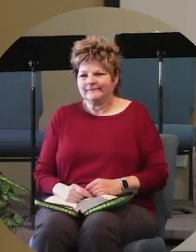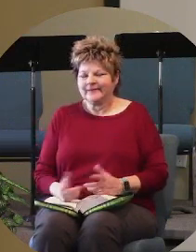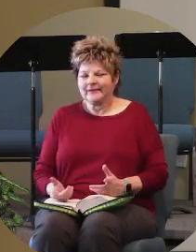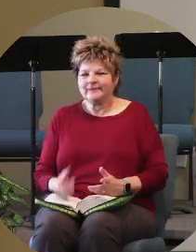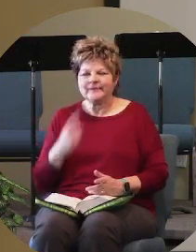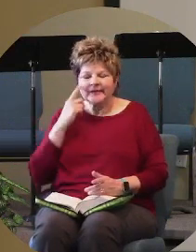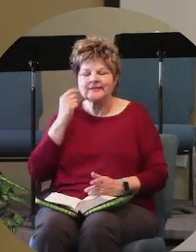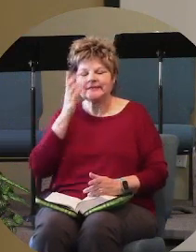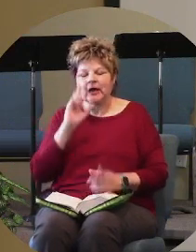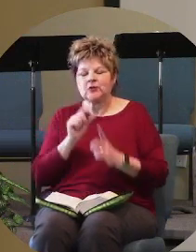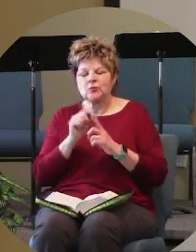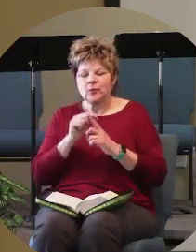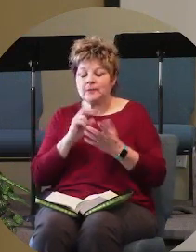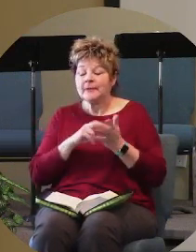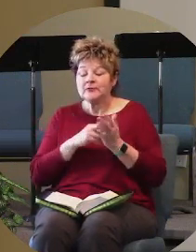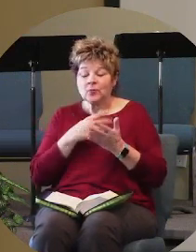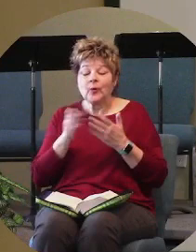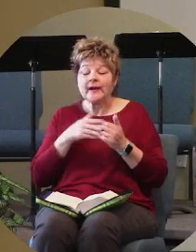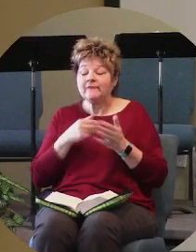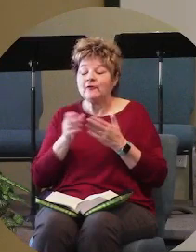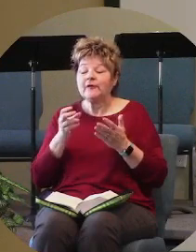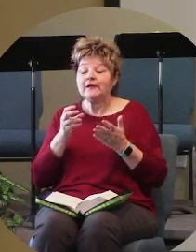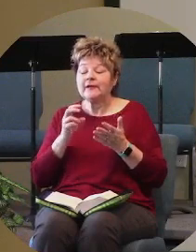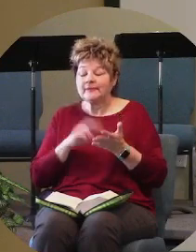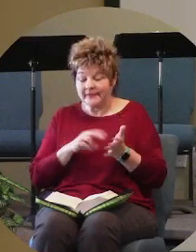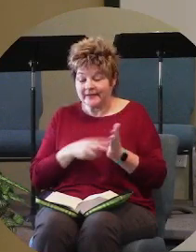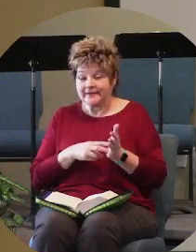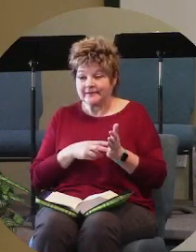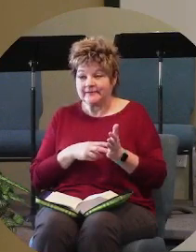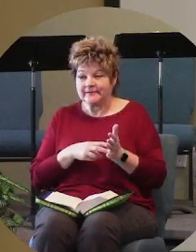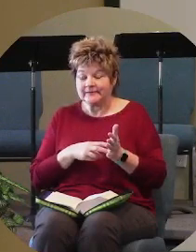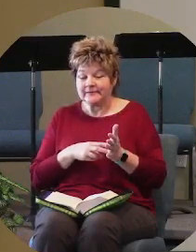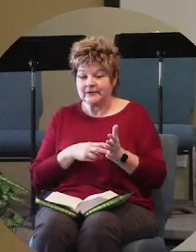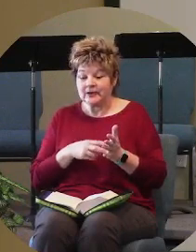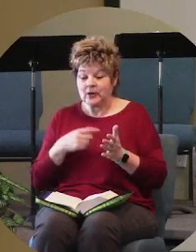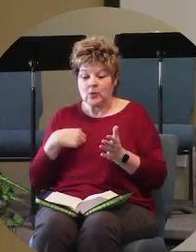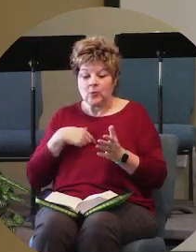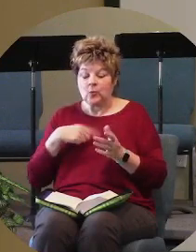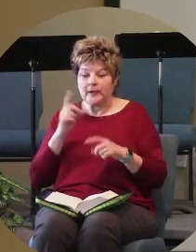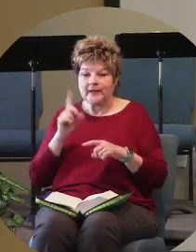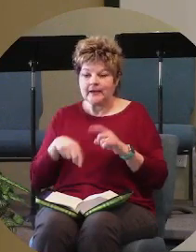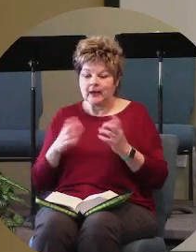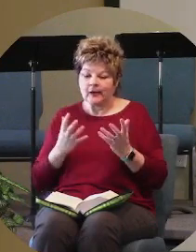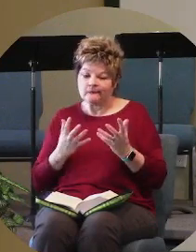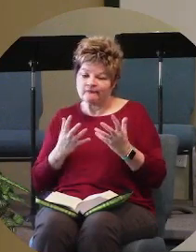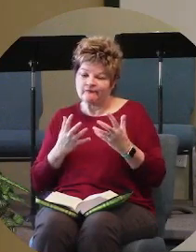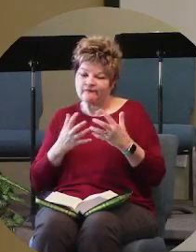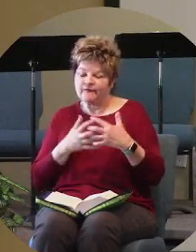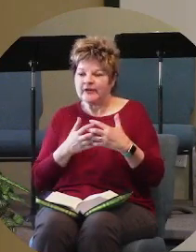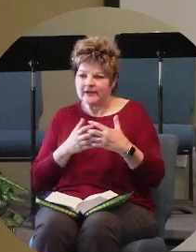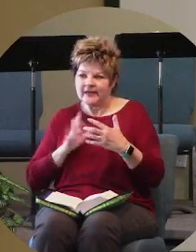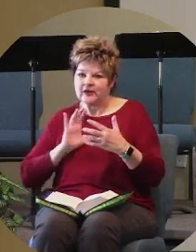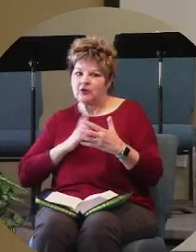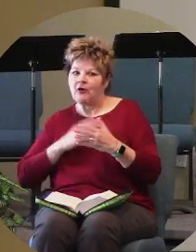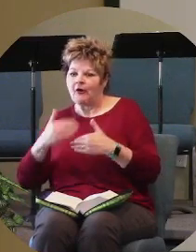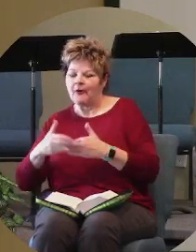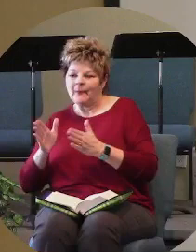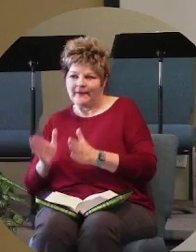Because God's word means what it means, and we can't fit it into our box.